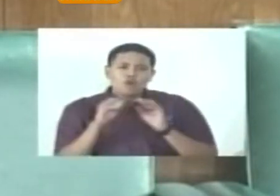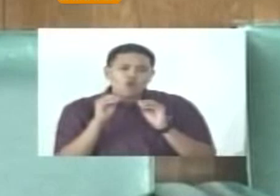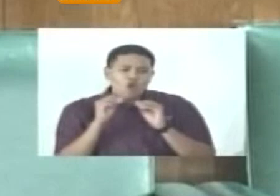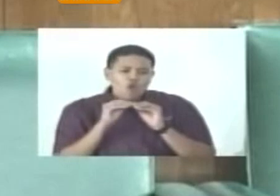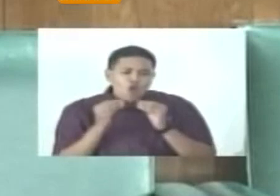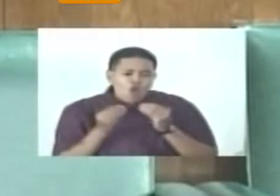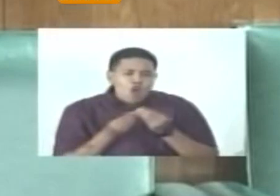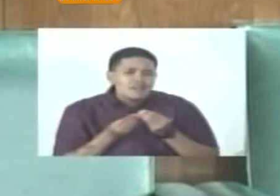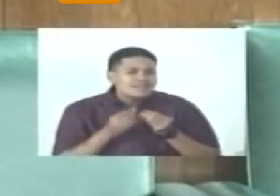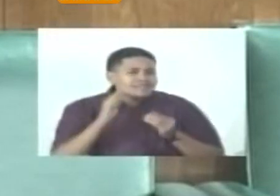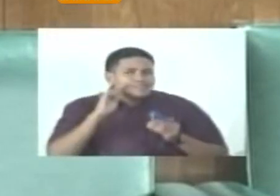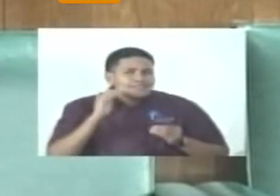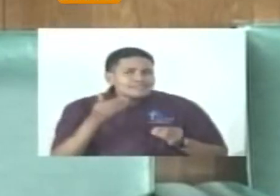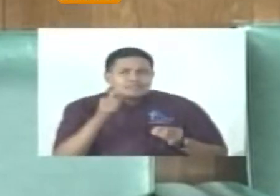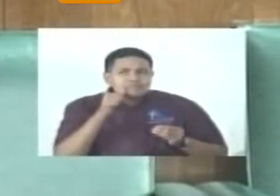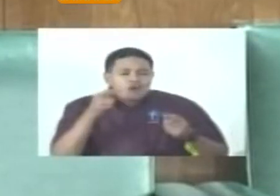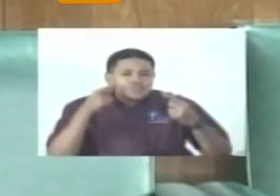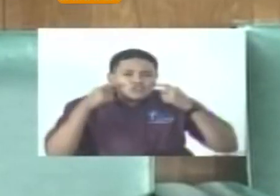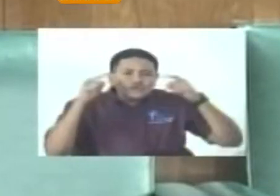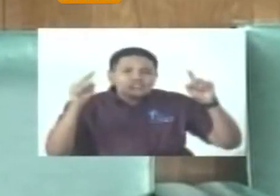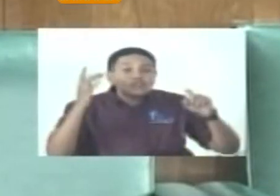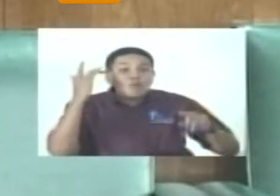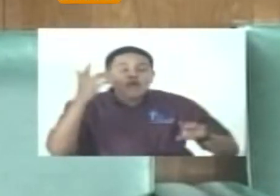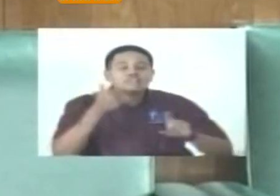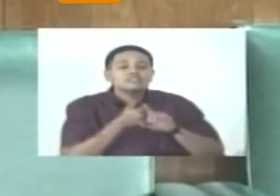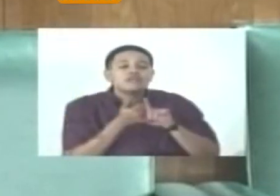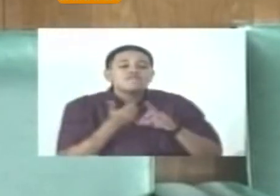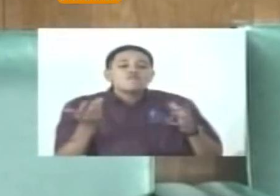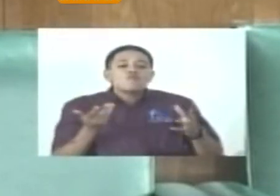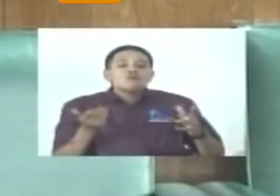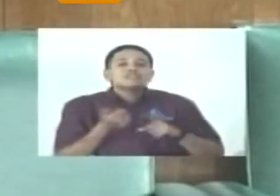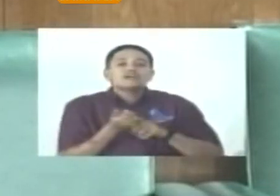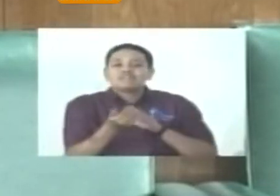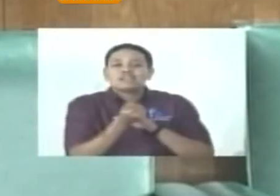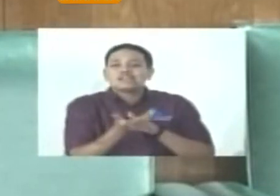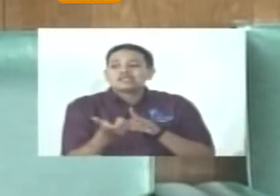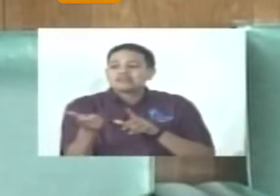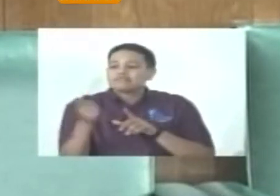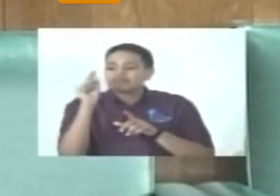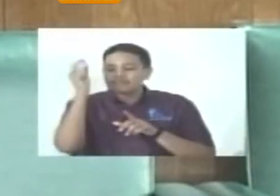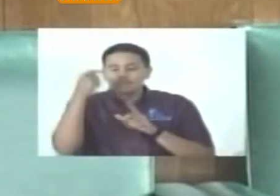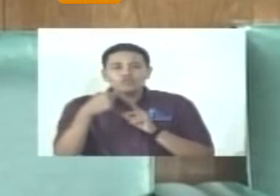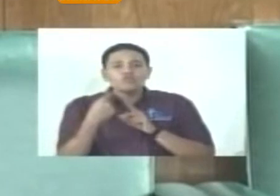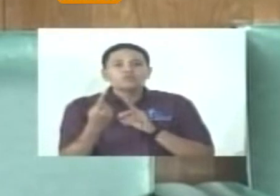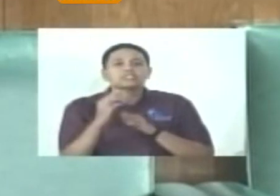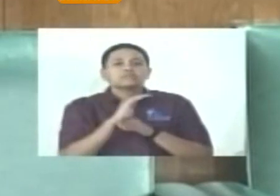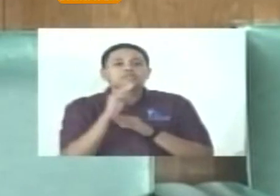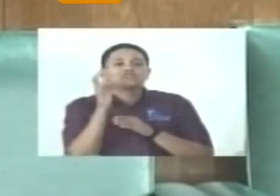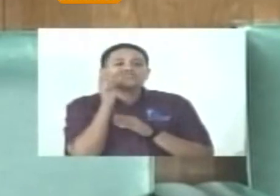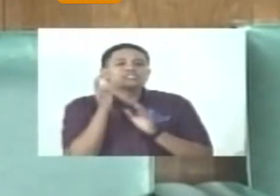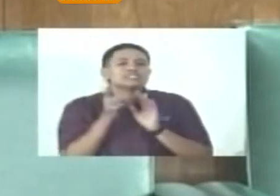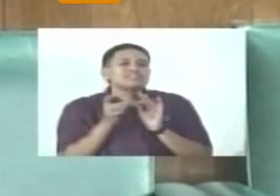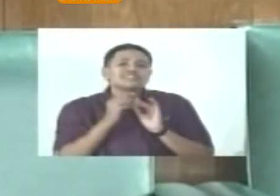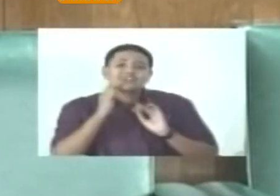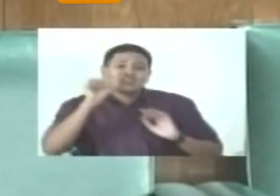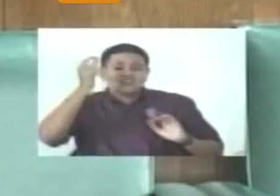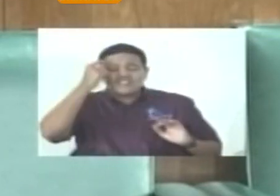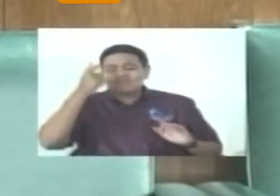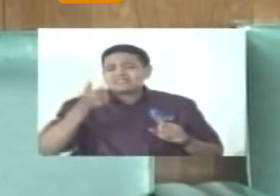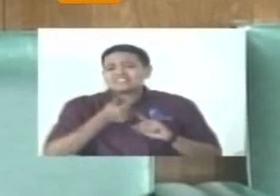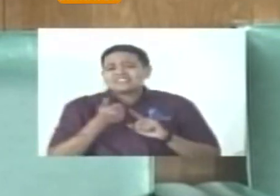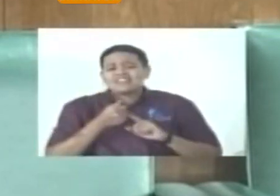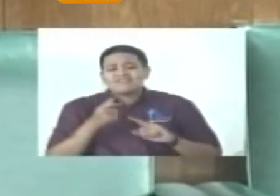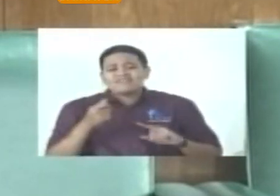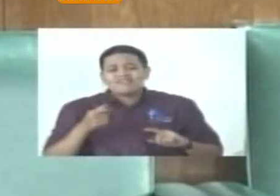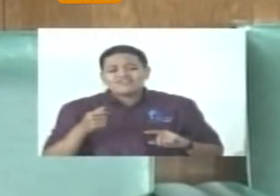be succeeding, partly because of what the leader of opposition business just said, that the government is not